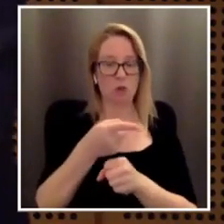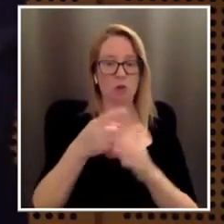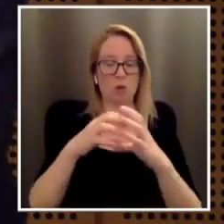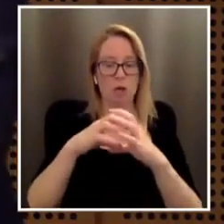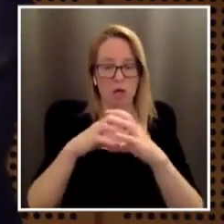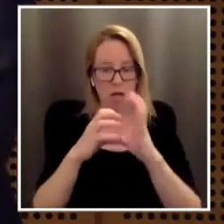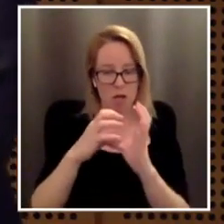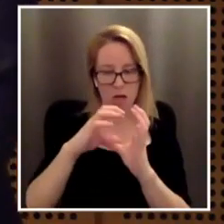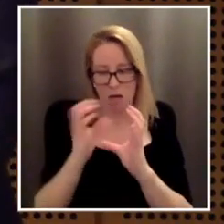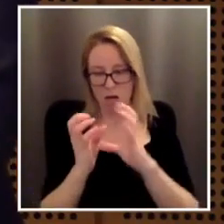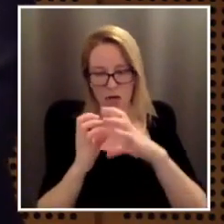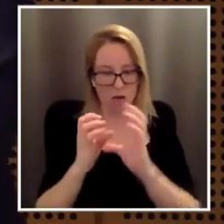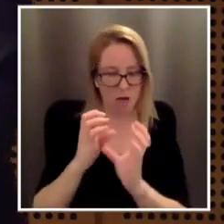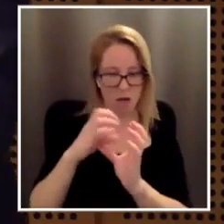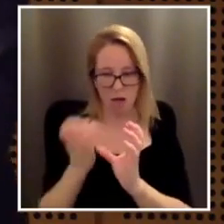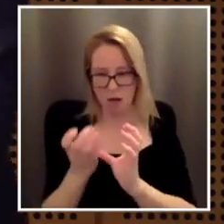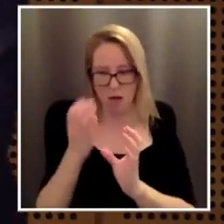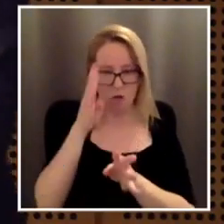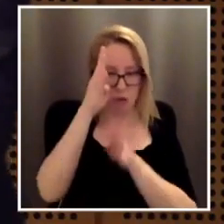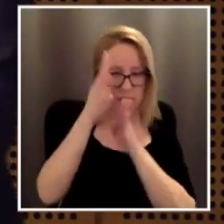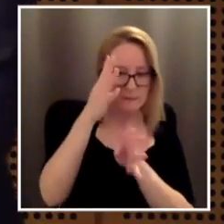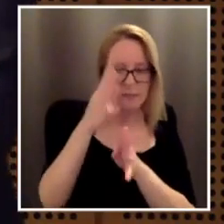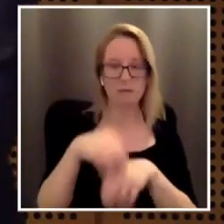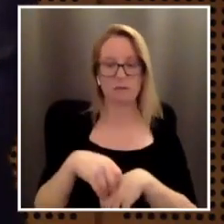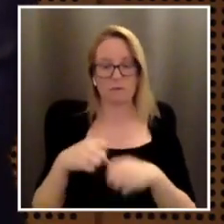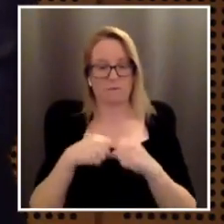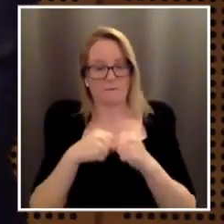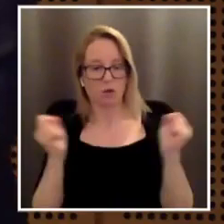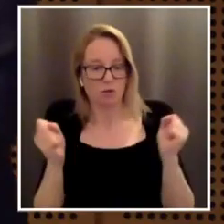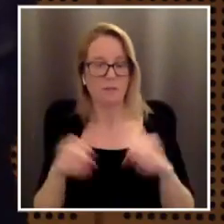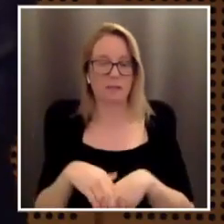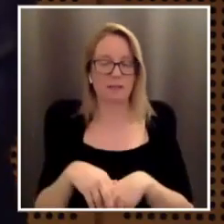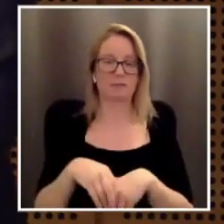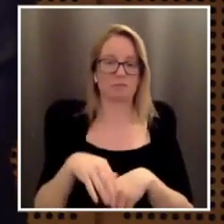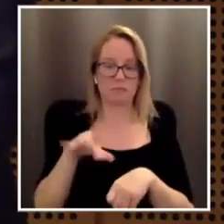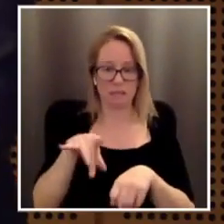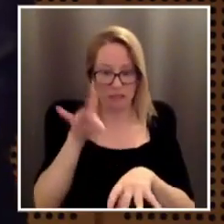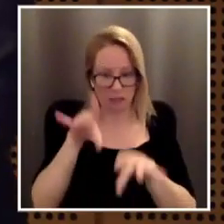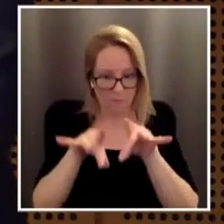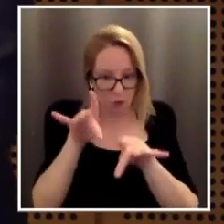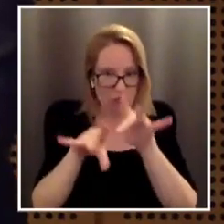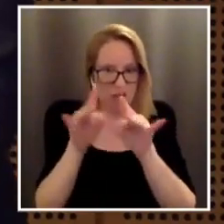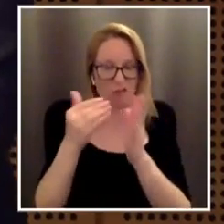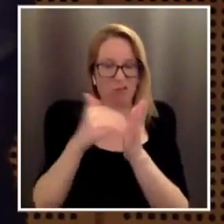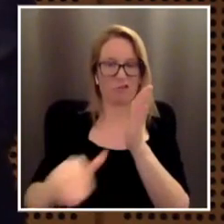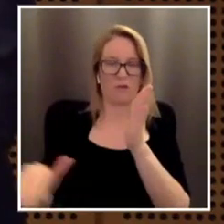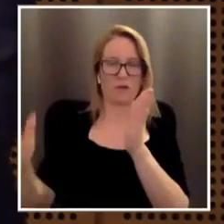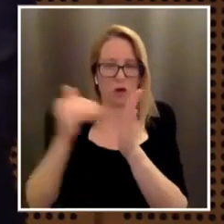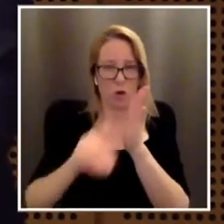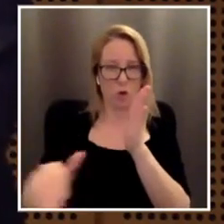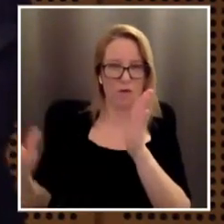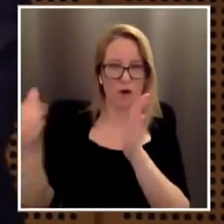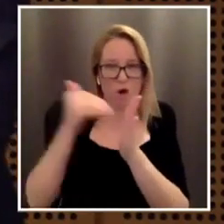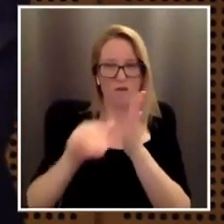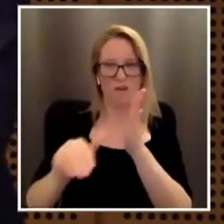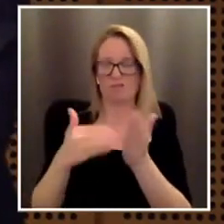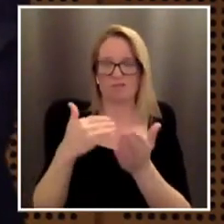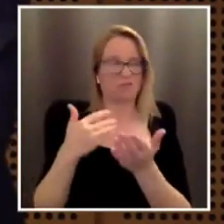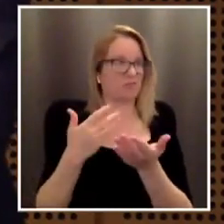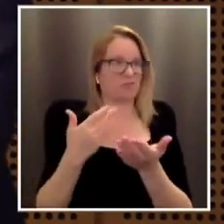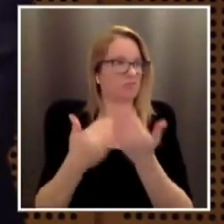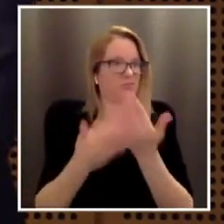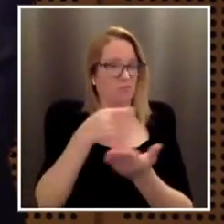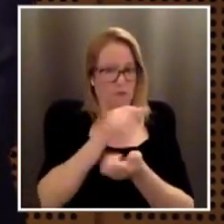creativity, of vulnerability, and of discovery over and over again, despite whatever you